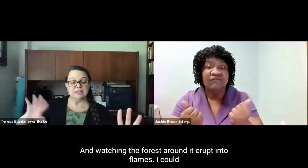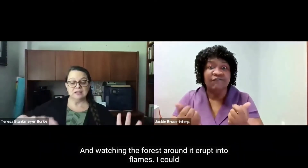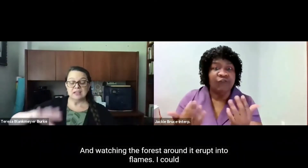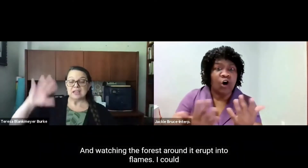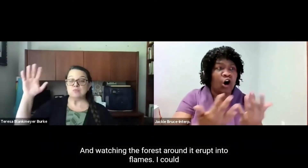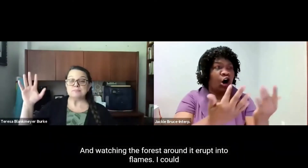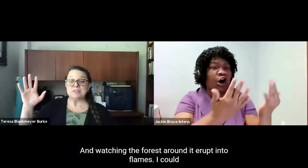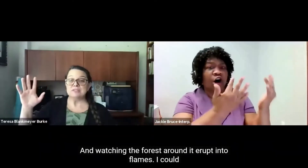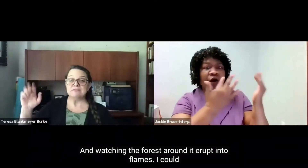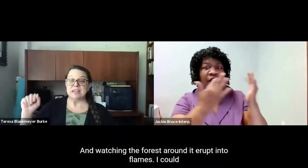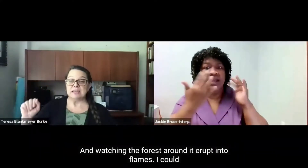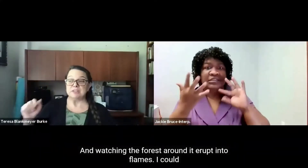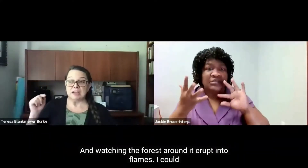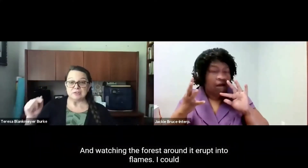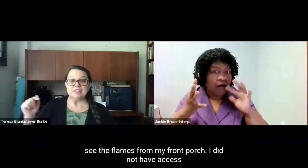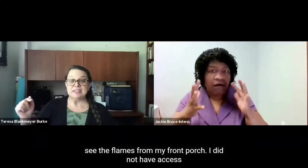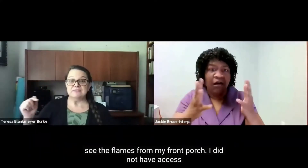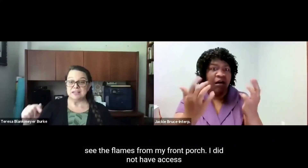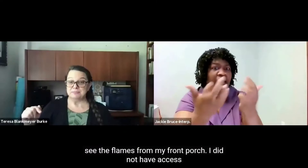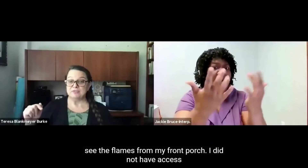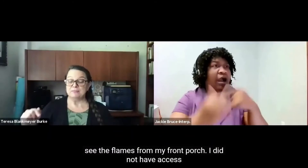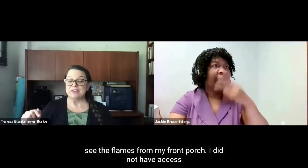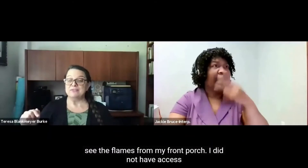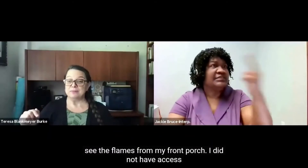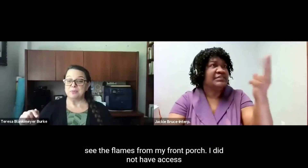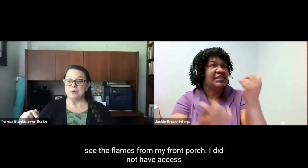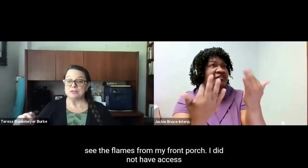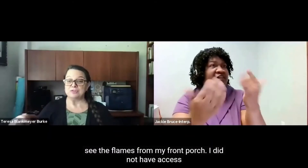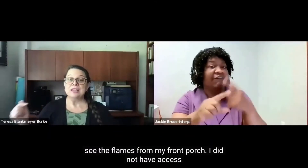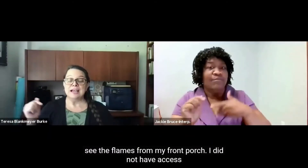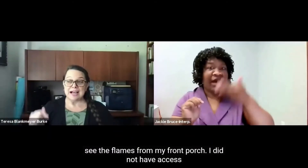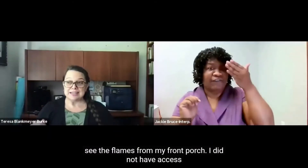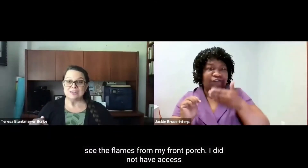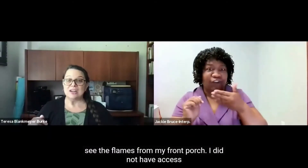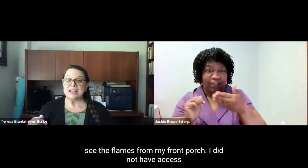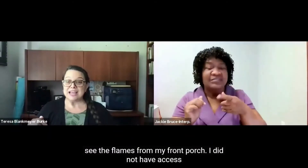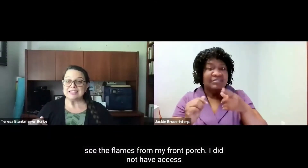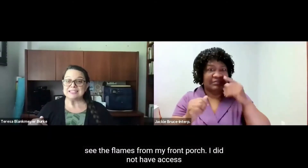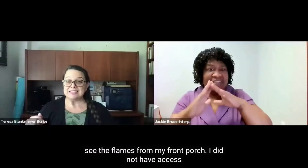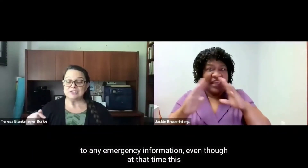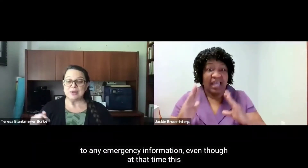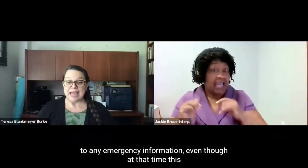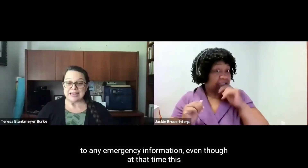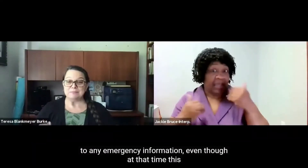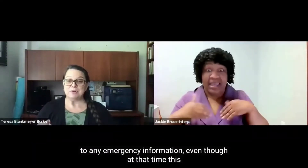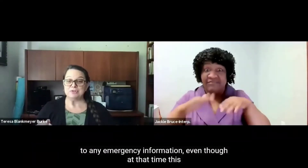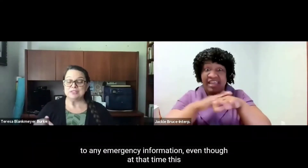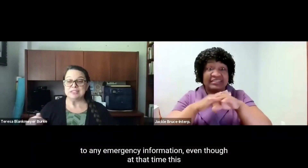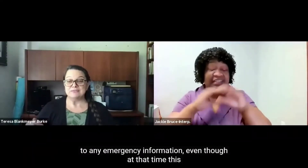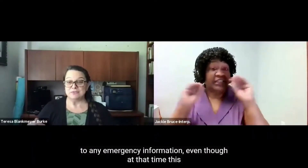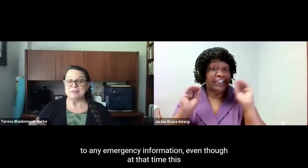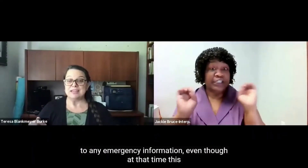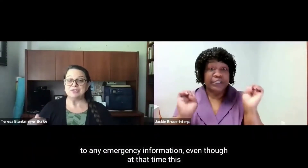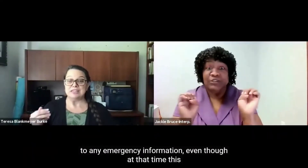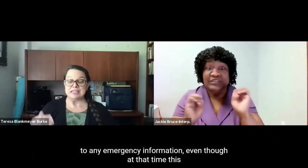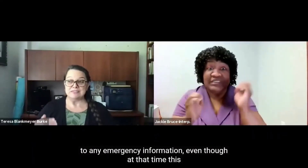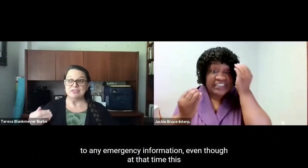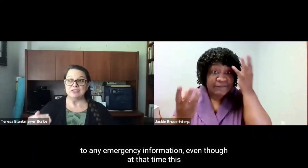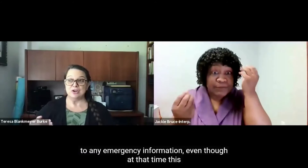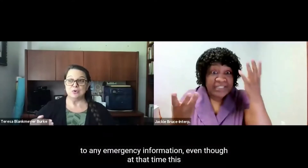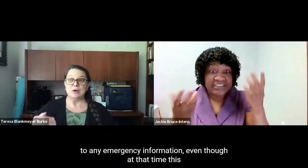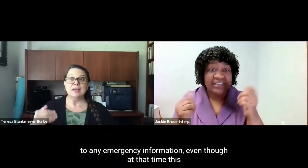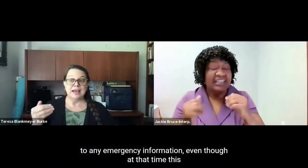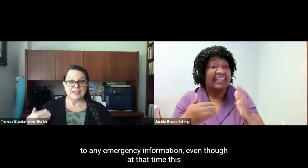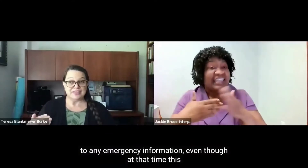around it erupt into flames. I could see the flames from my front porch. I did not have access to any emergency information,